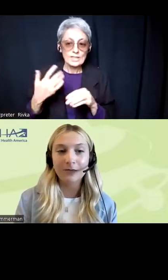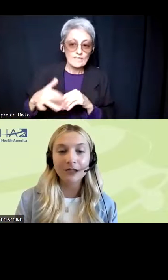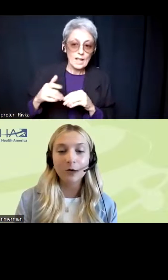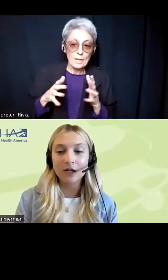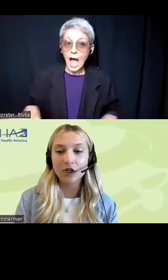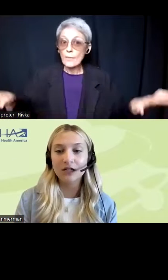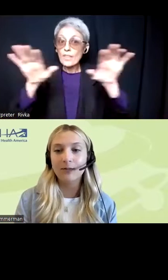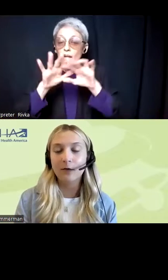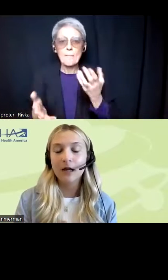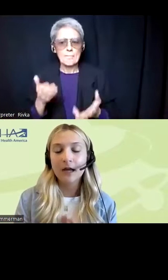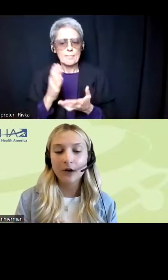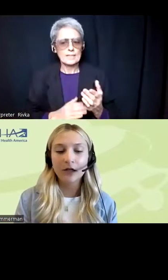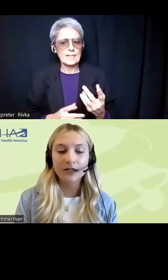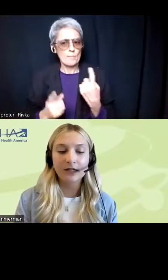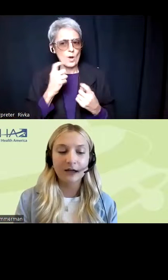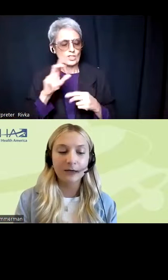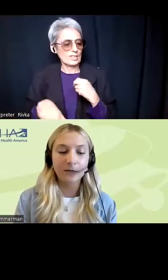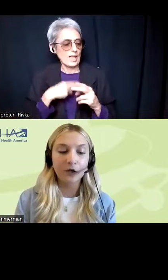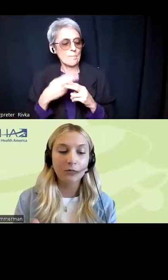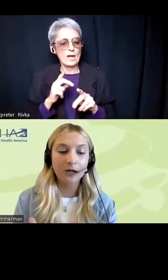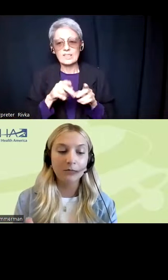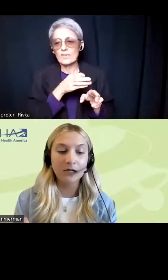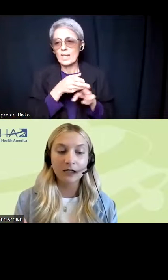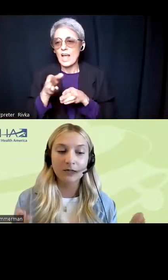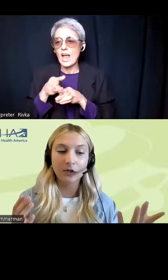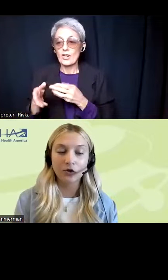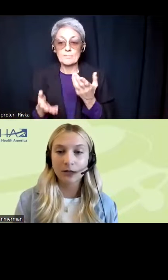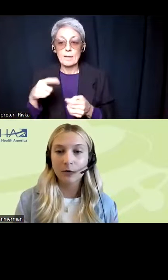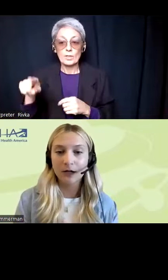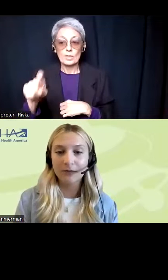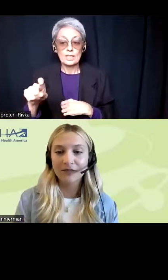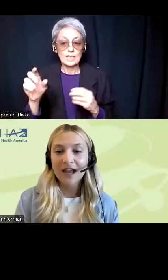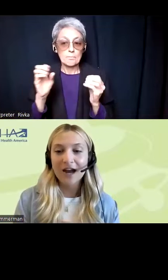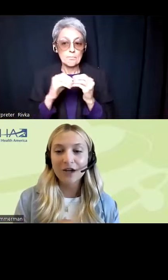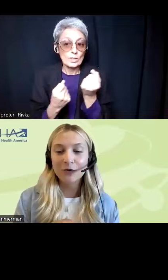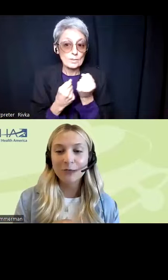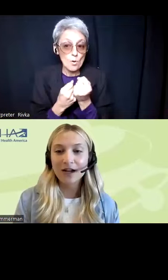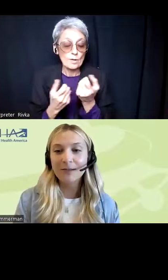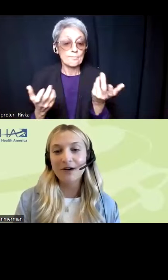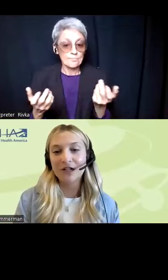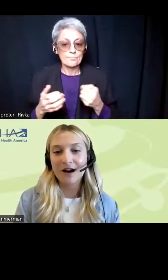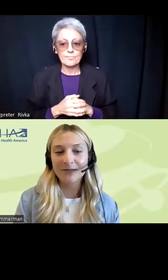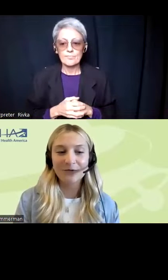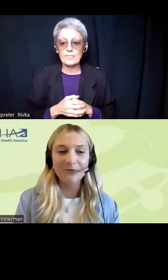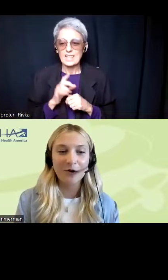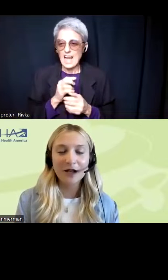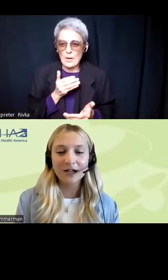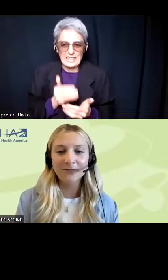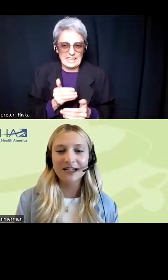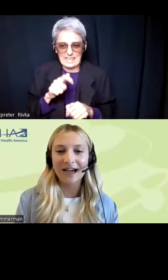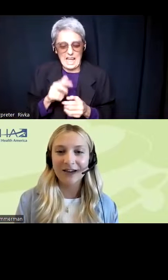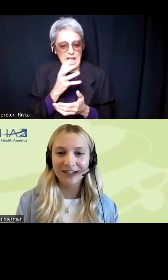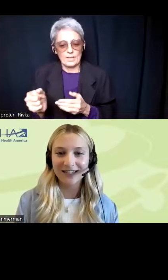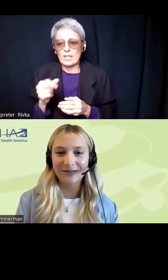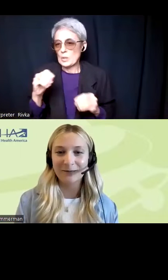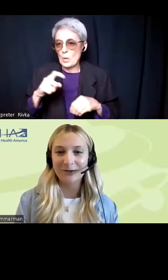there, and maybe some questions about areas that you might be needing some extra support in. I know we're right up at our time, so we won't have time